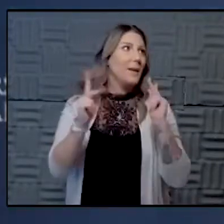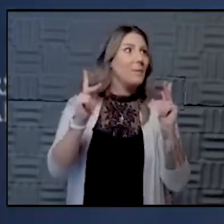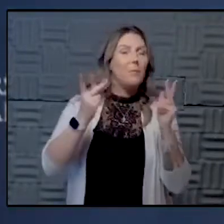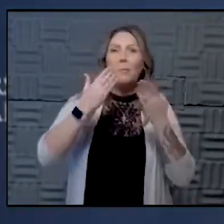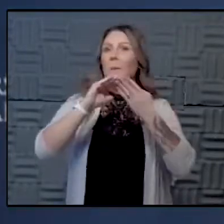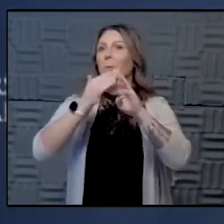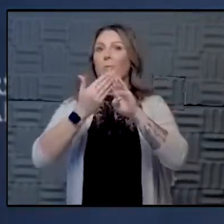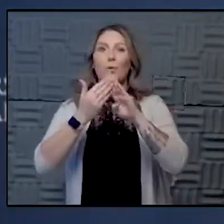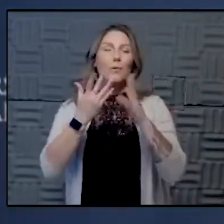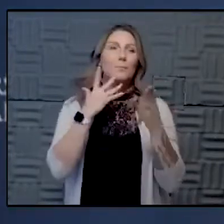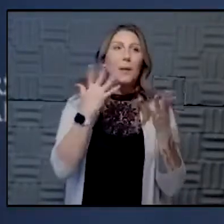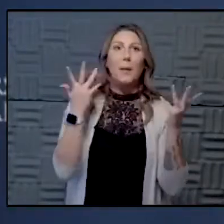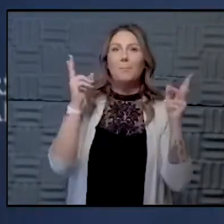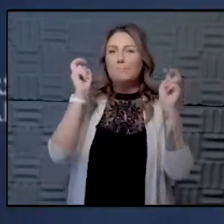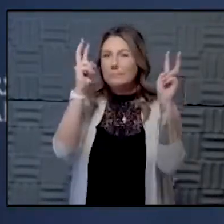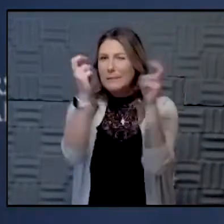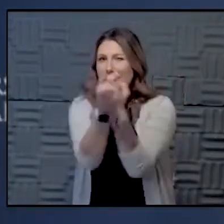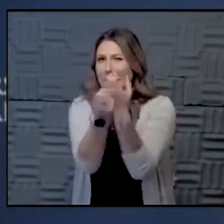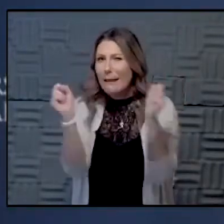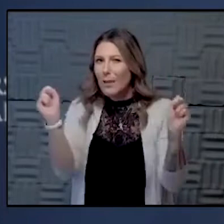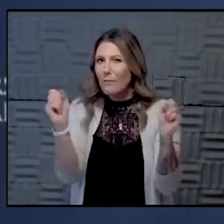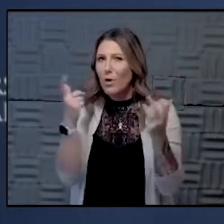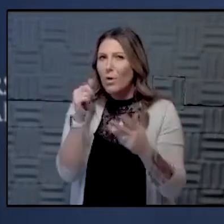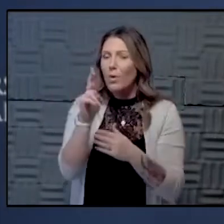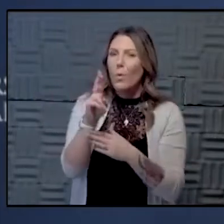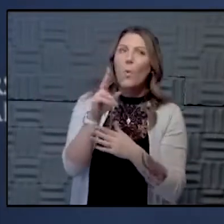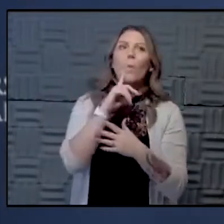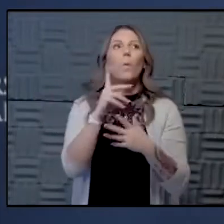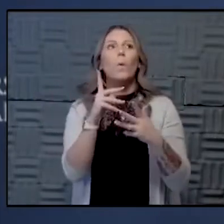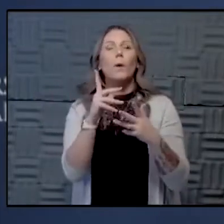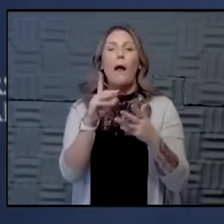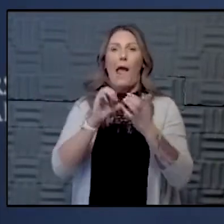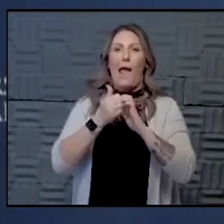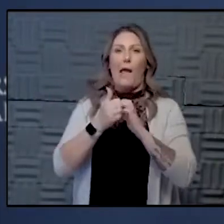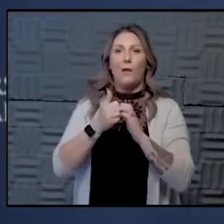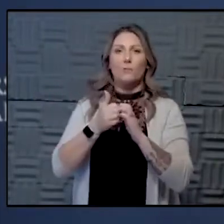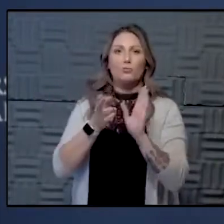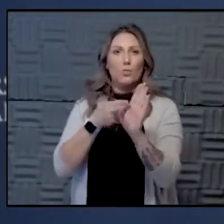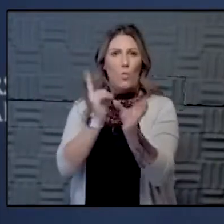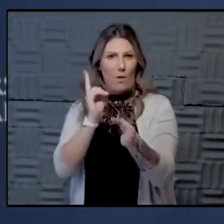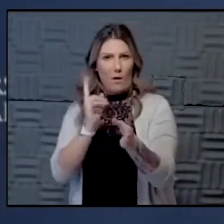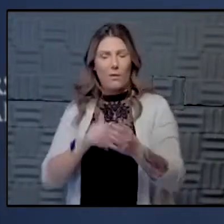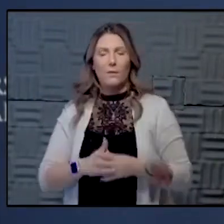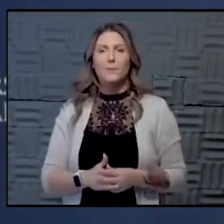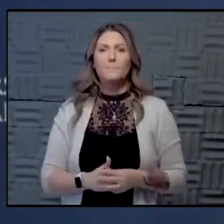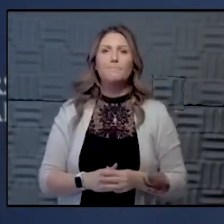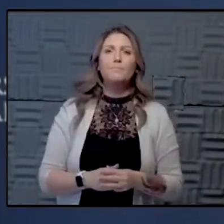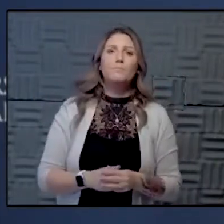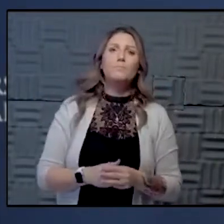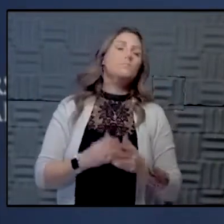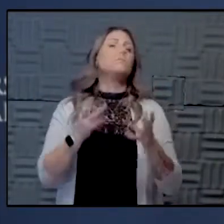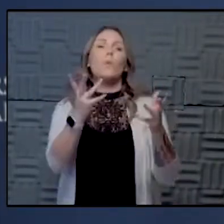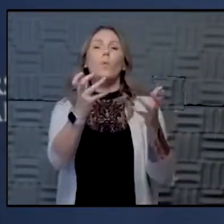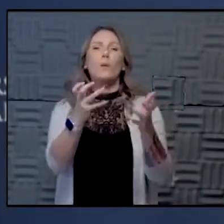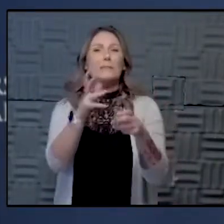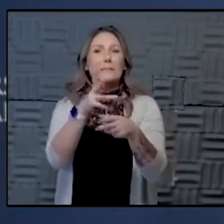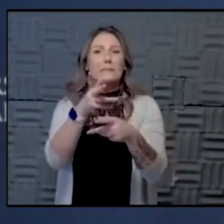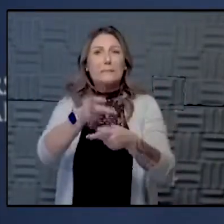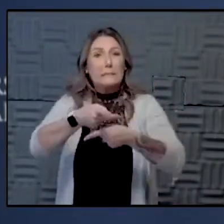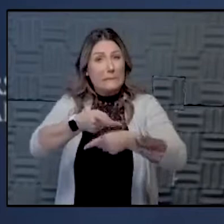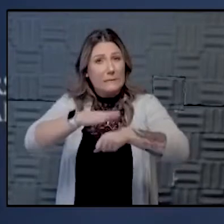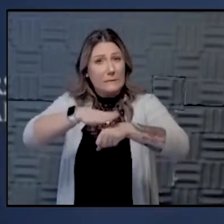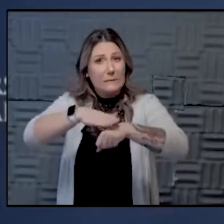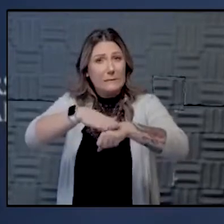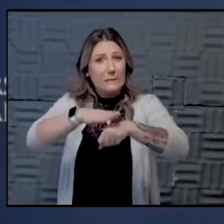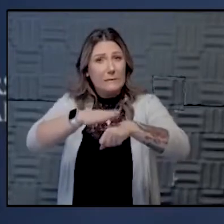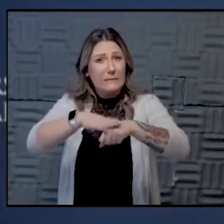perceived safer alternative to smoking or a method to quit. And I would like to caution everyone that the